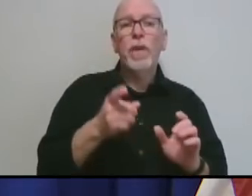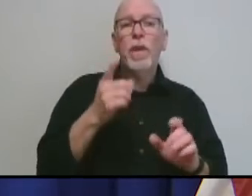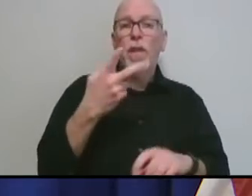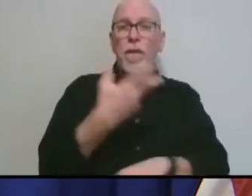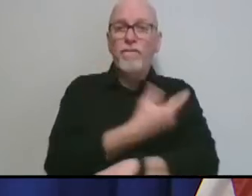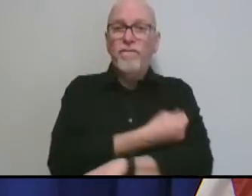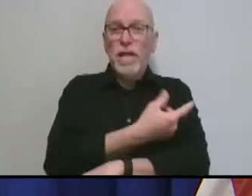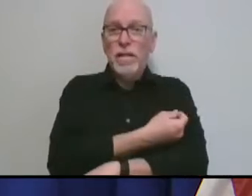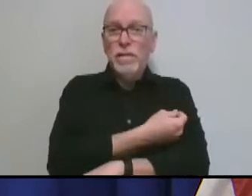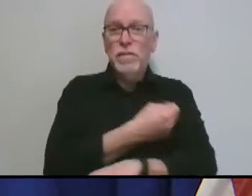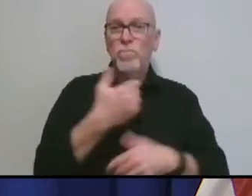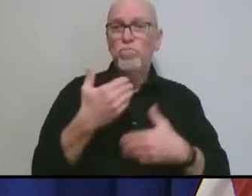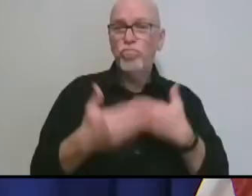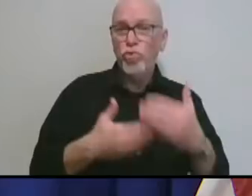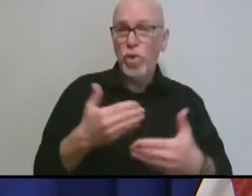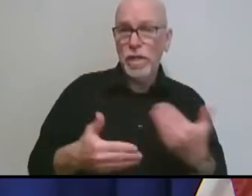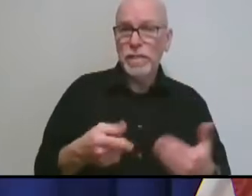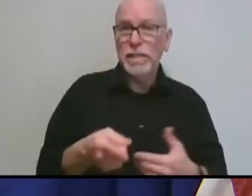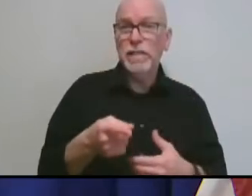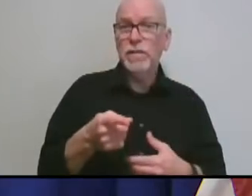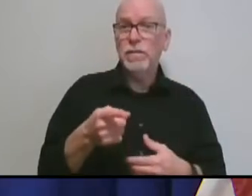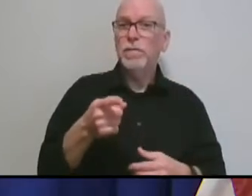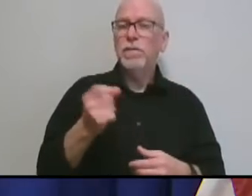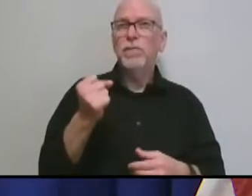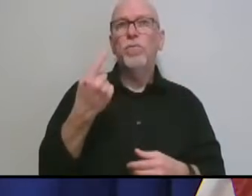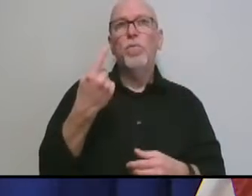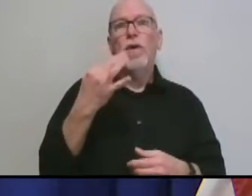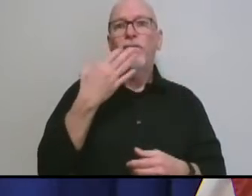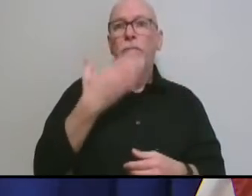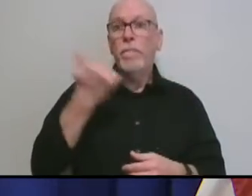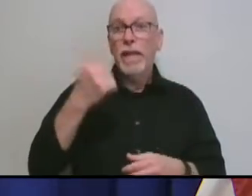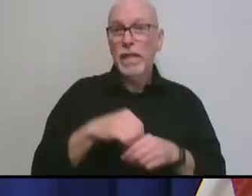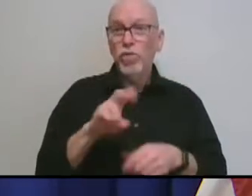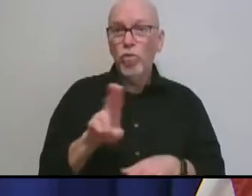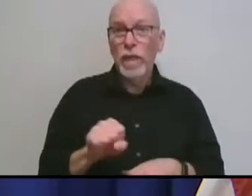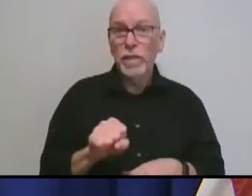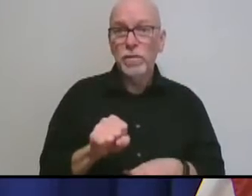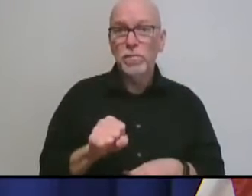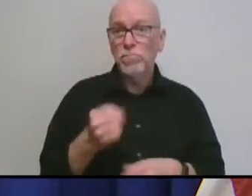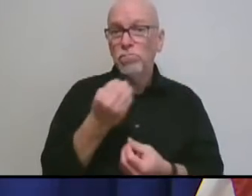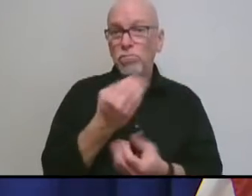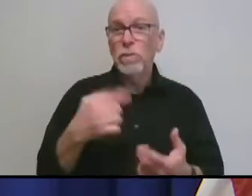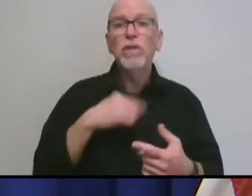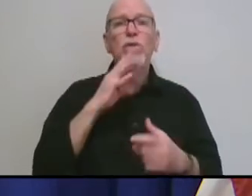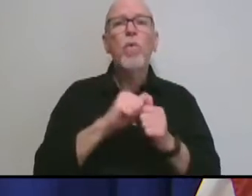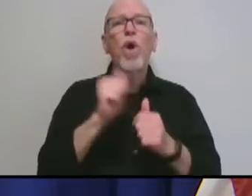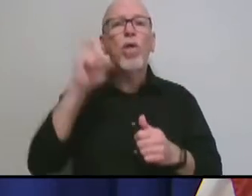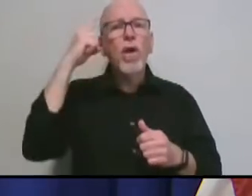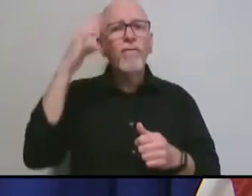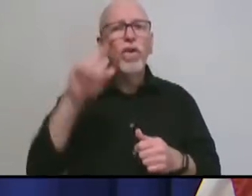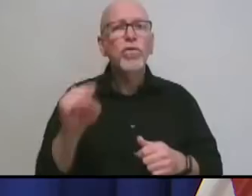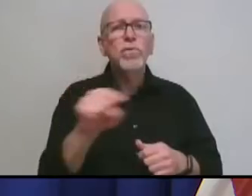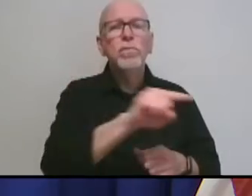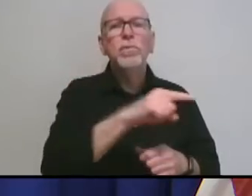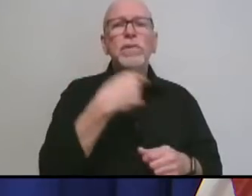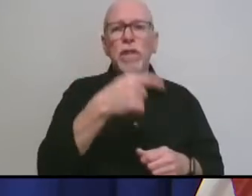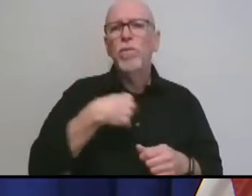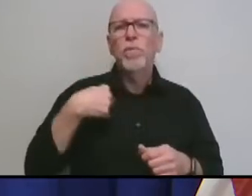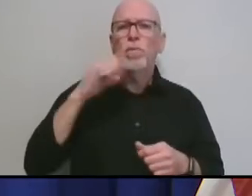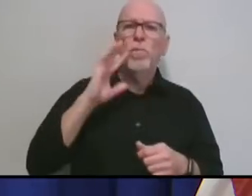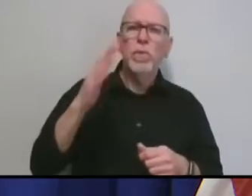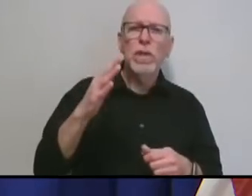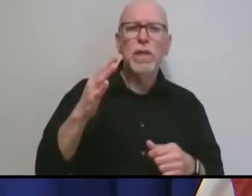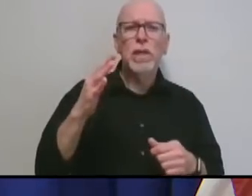vaccination process is one of the best in the country. And when I talk to other governors and they say, yeah, we're going to bring it down to 60